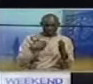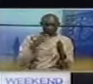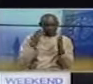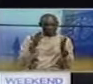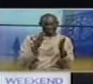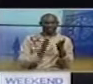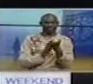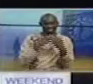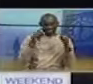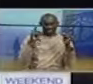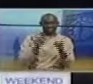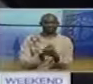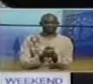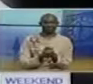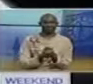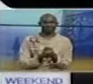break.